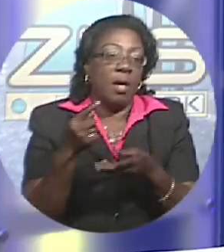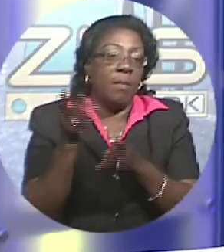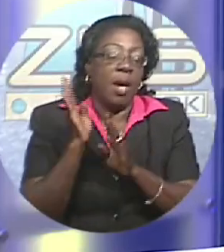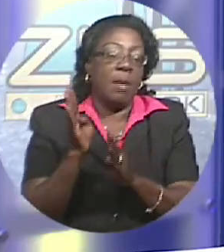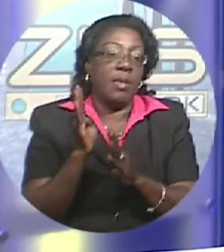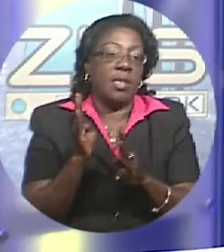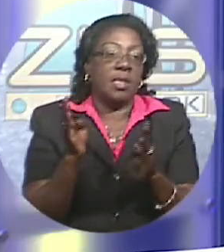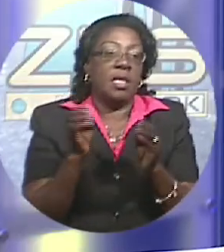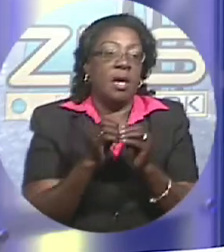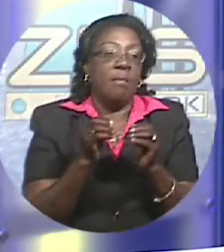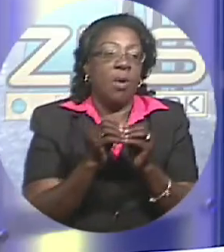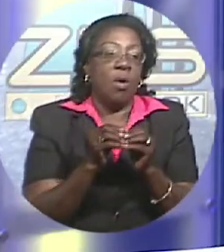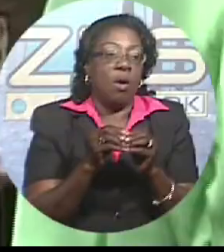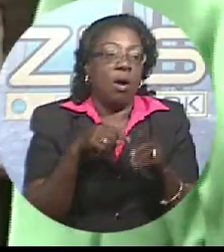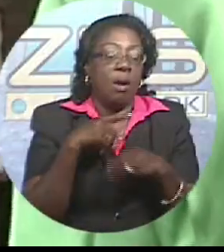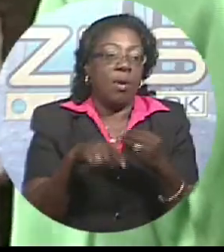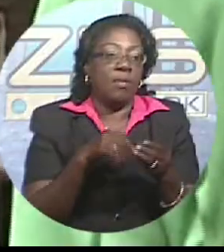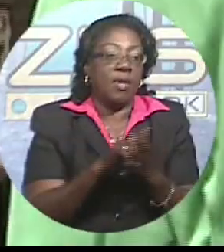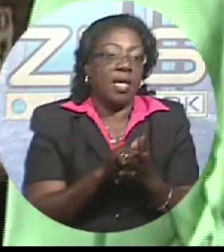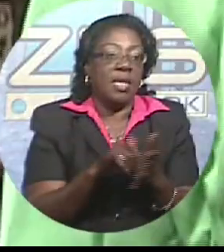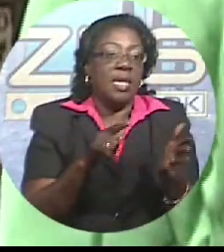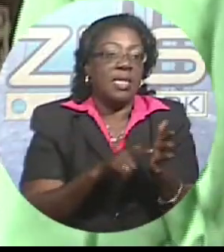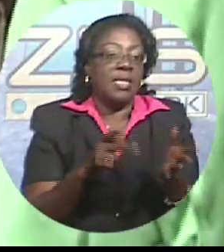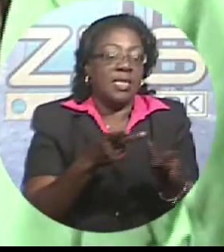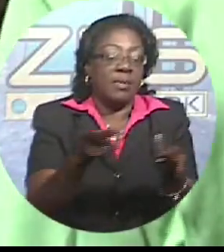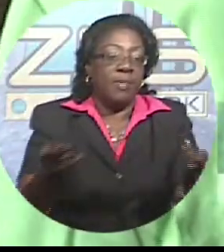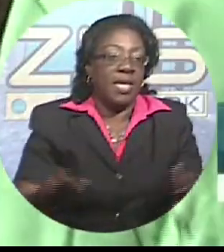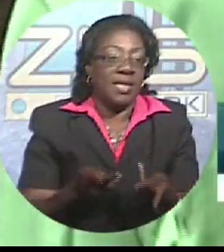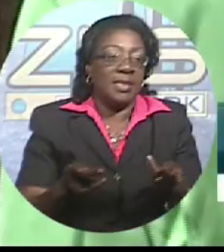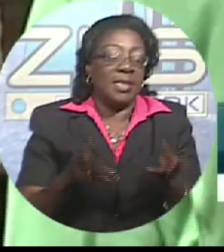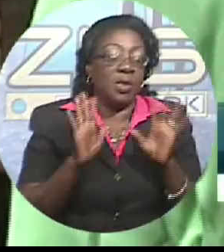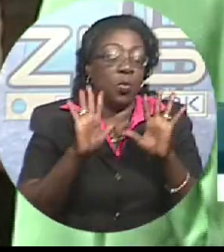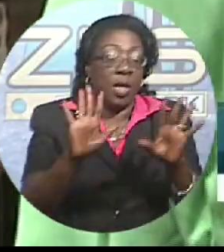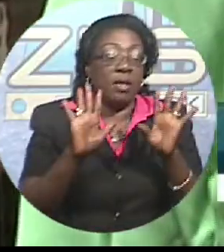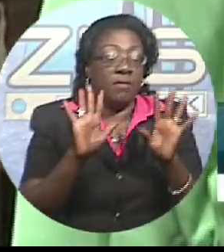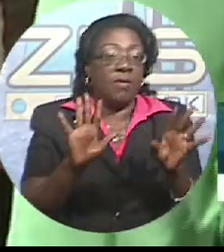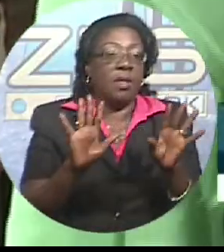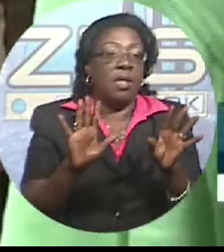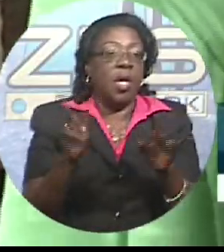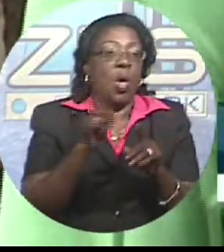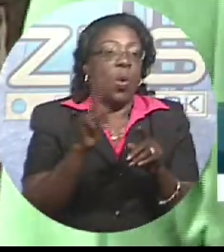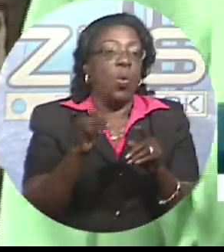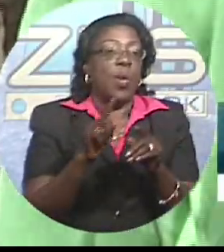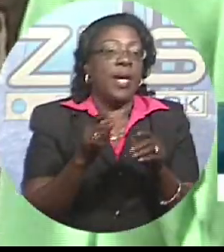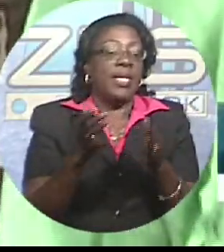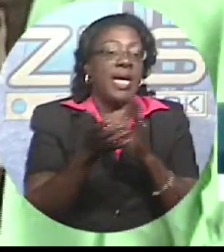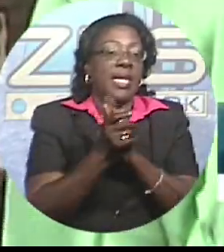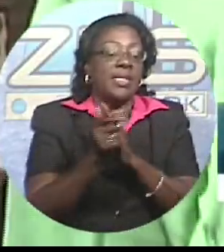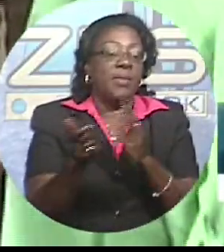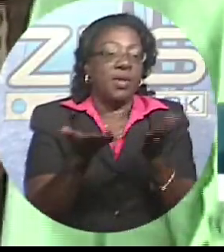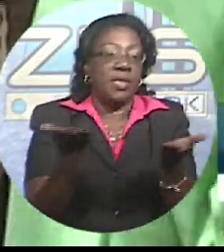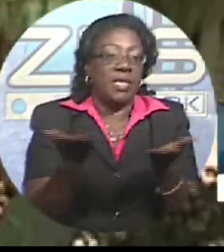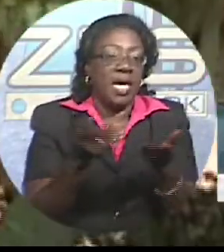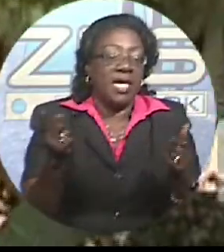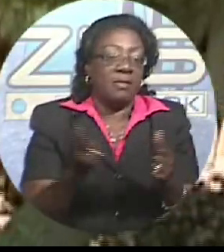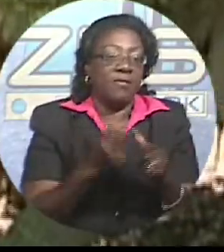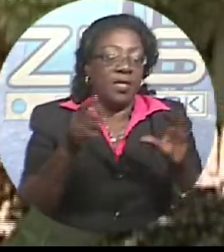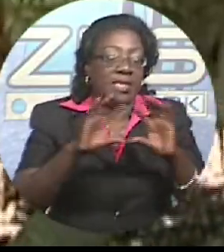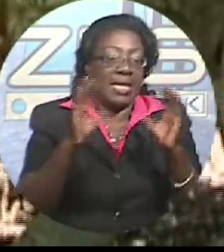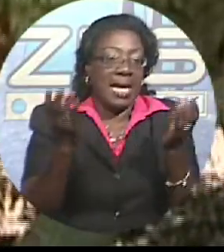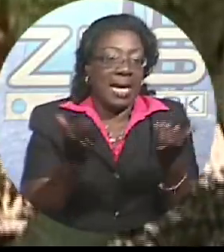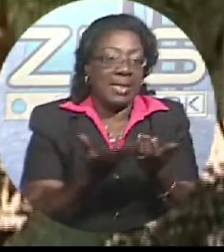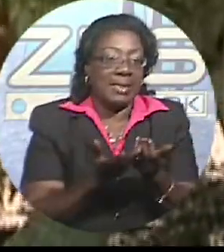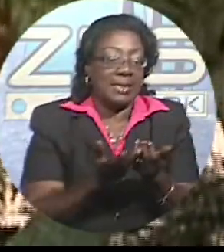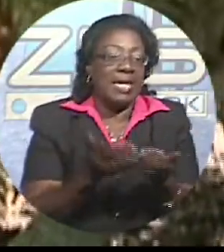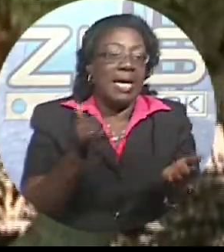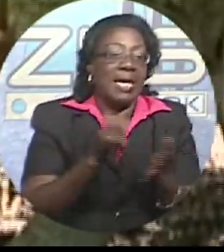that, here's Clint Watson. This place is phenomenal. We are #1 on TripAdvisor. The experience here is first class. And that's